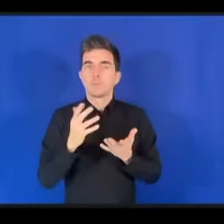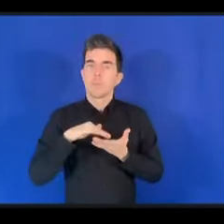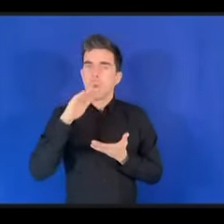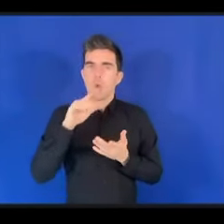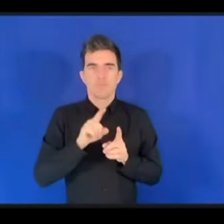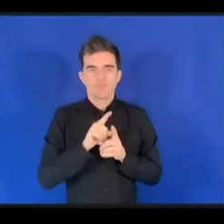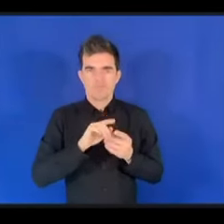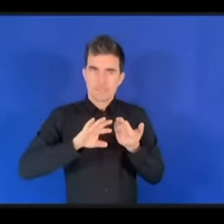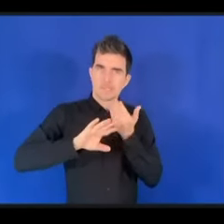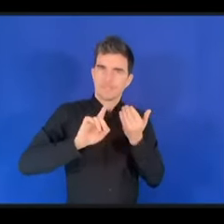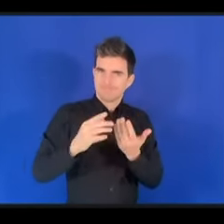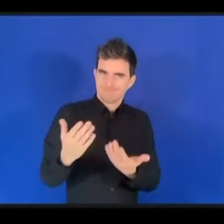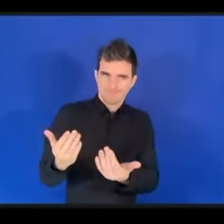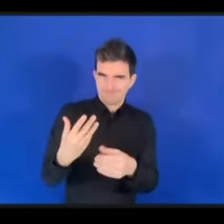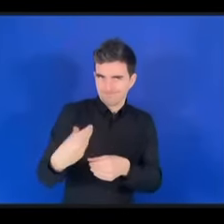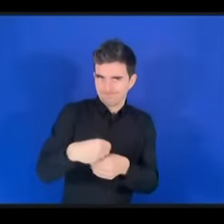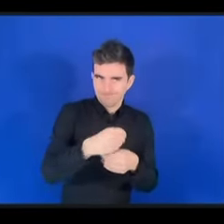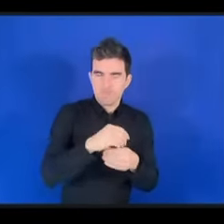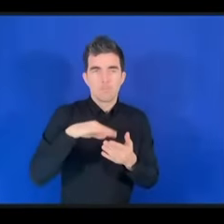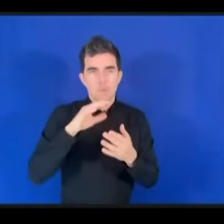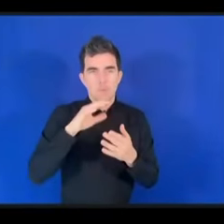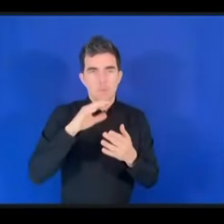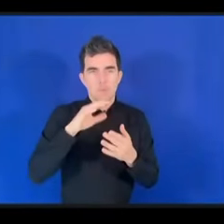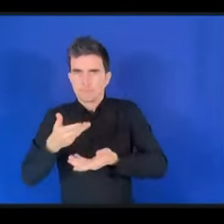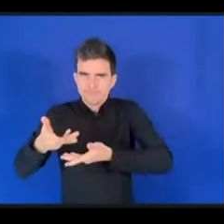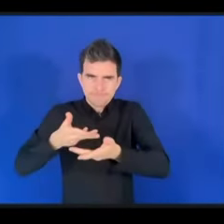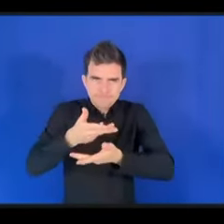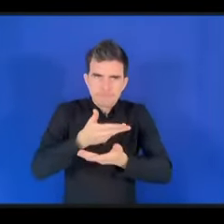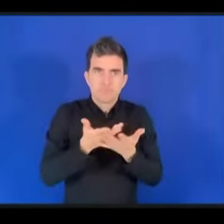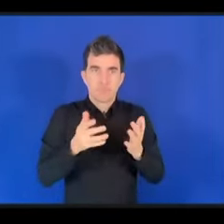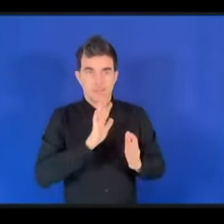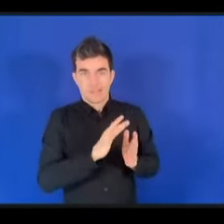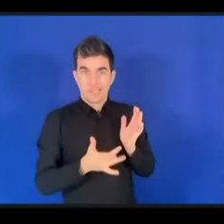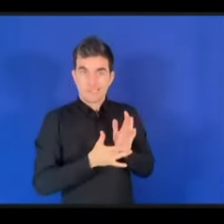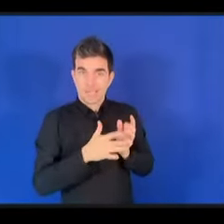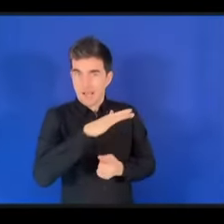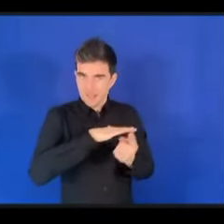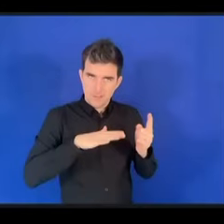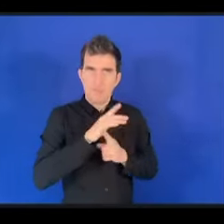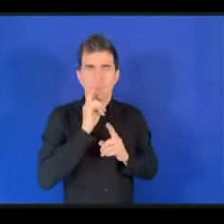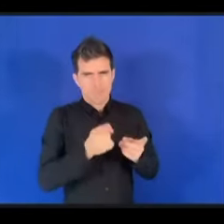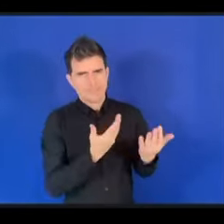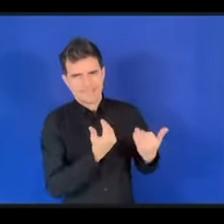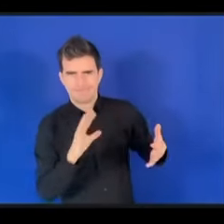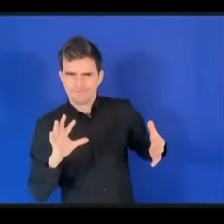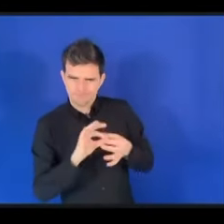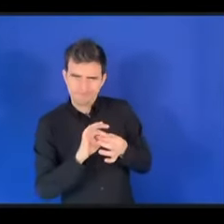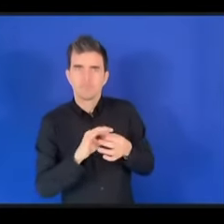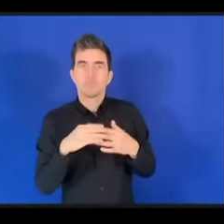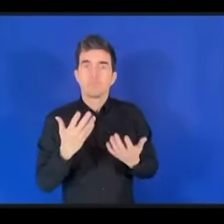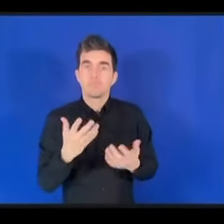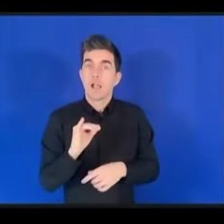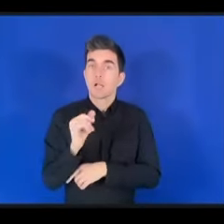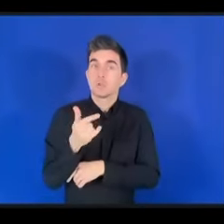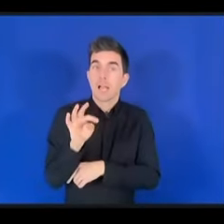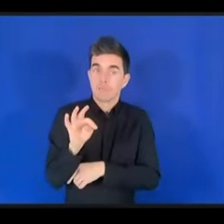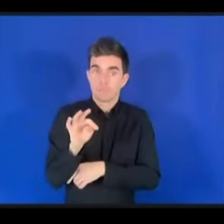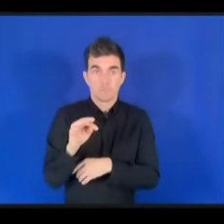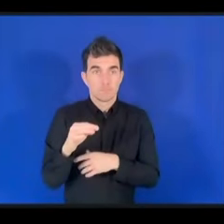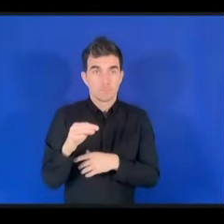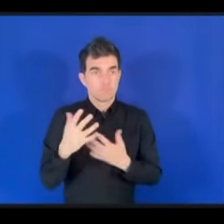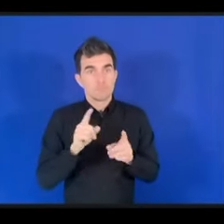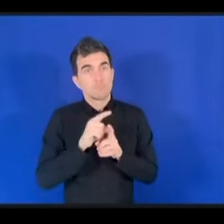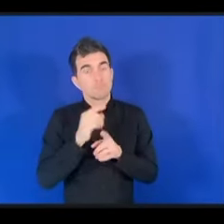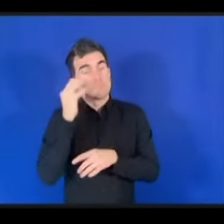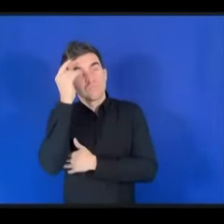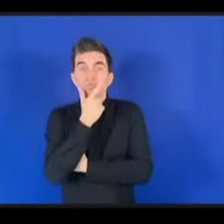not reflect a narrow scope of our understanding, as the range of policy discussions reflect the range of issues relevant